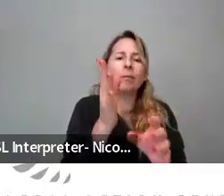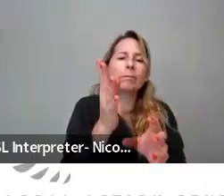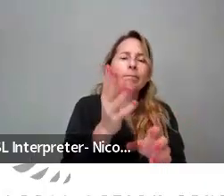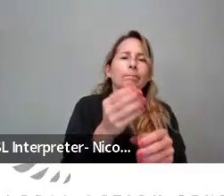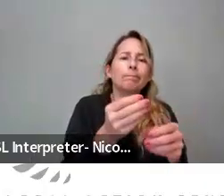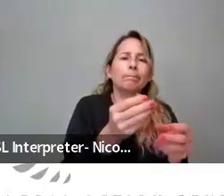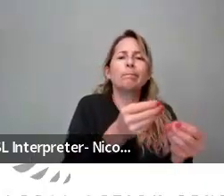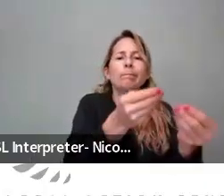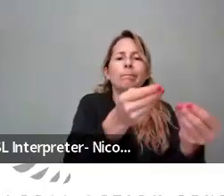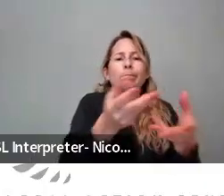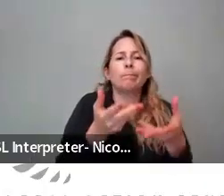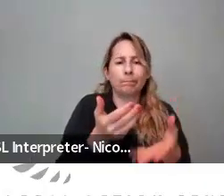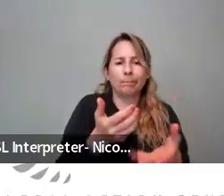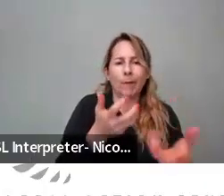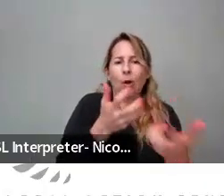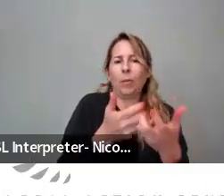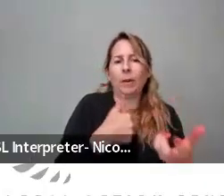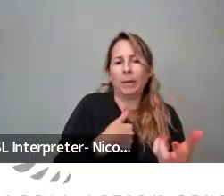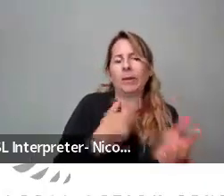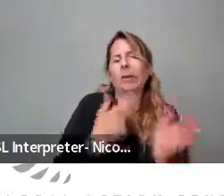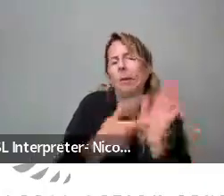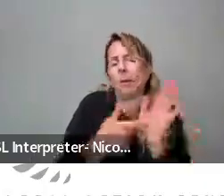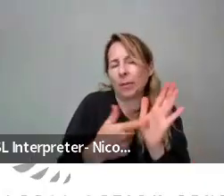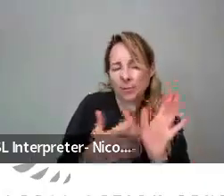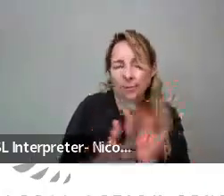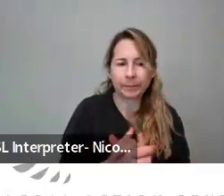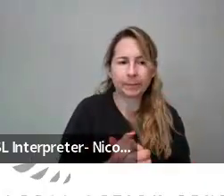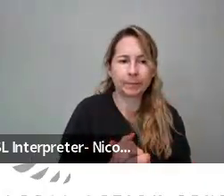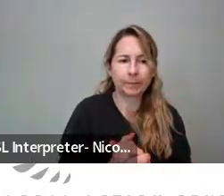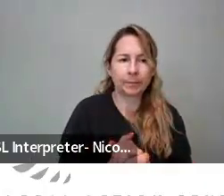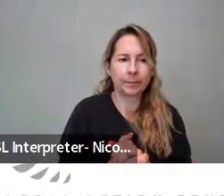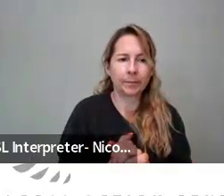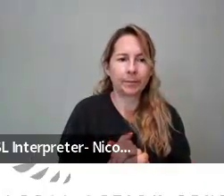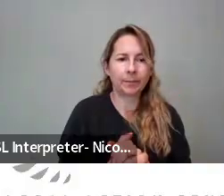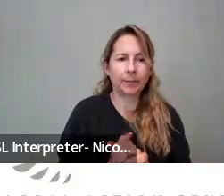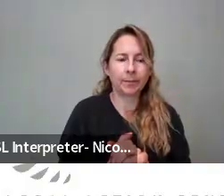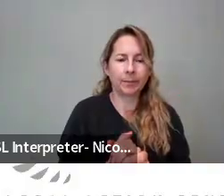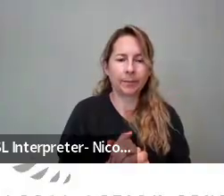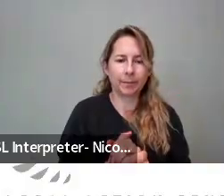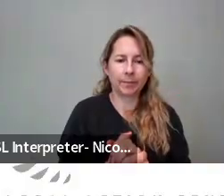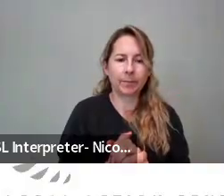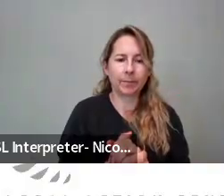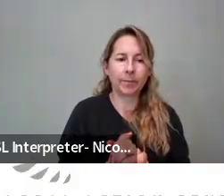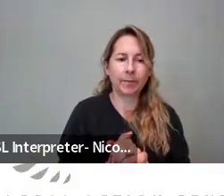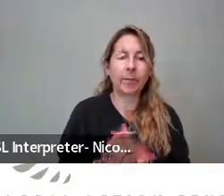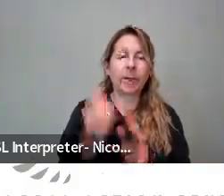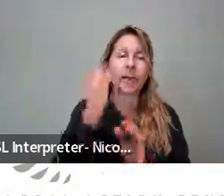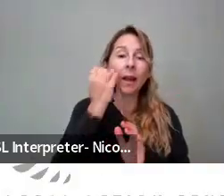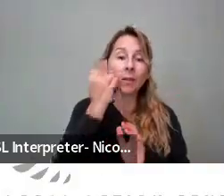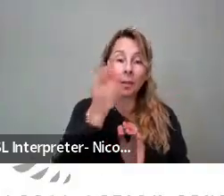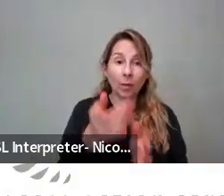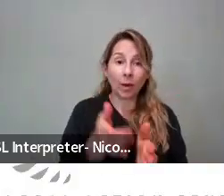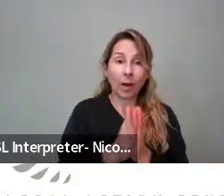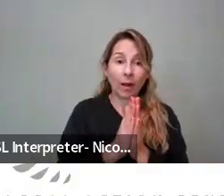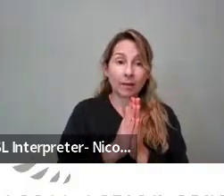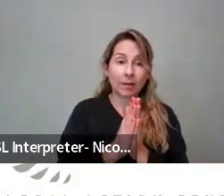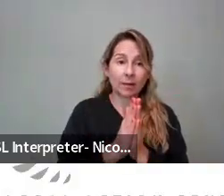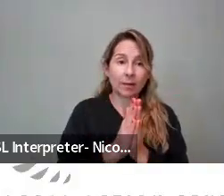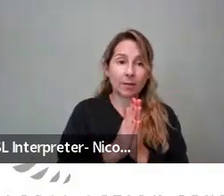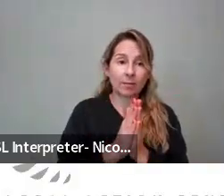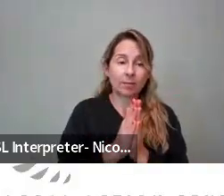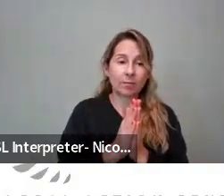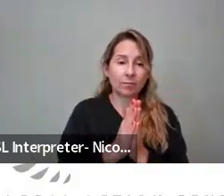you the accommodation. For example, if it is that you're asking for something that you're quite able